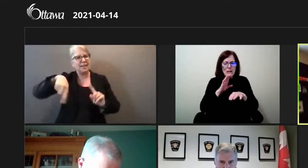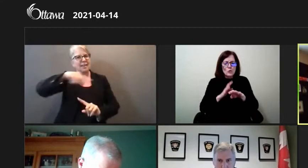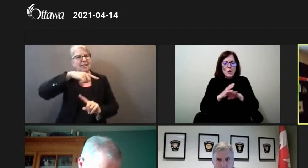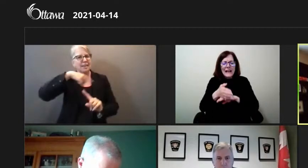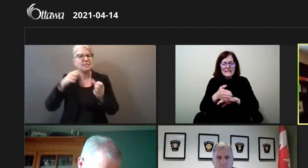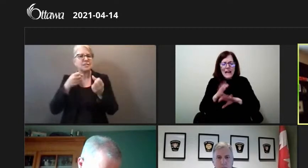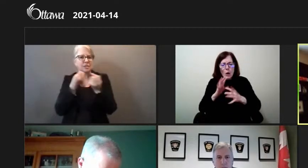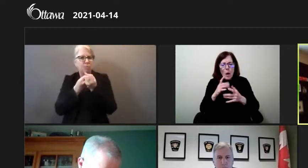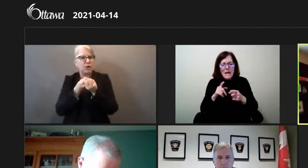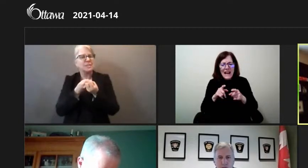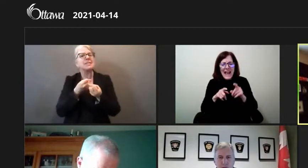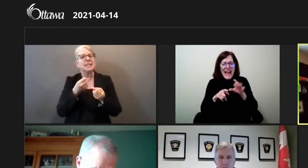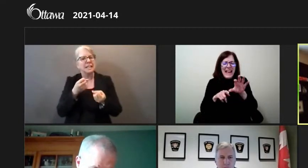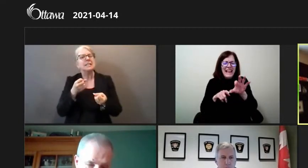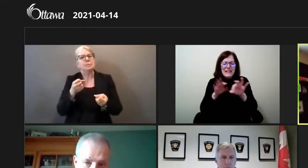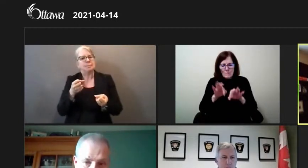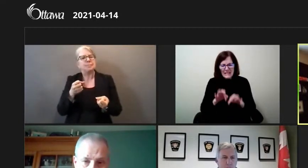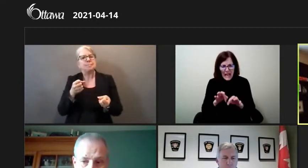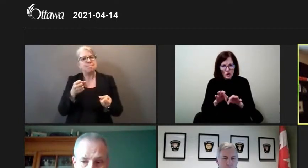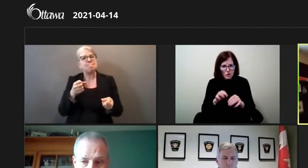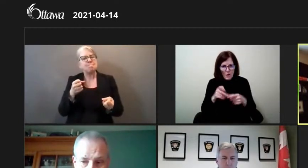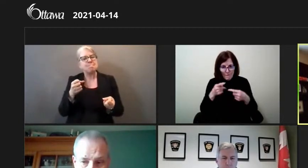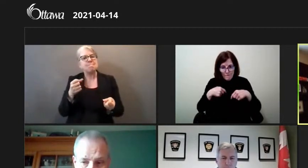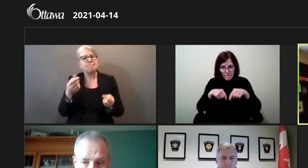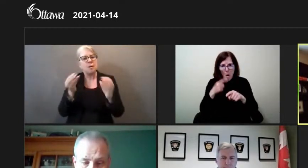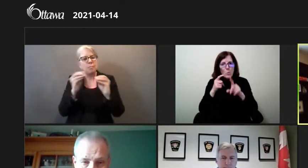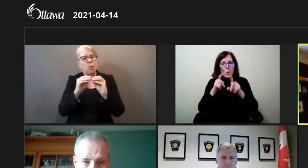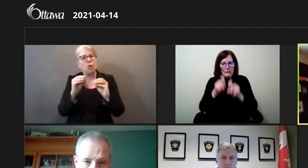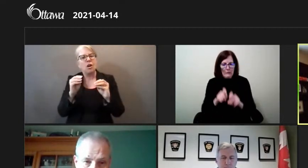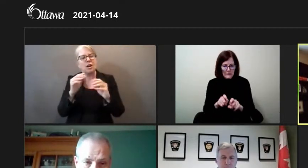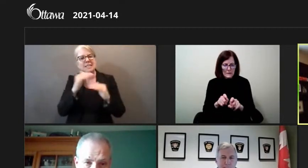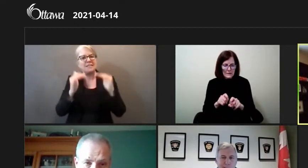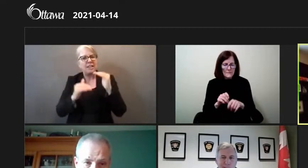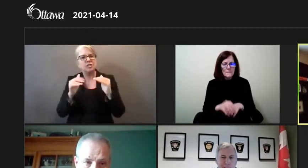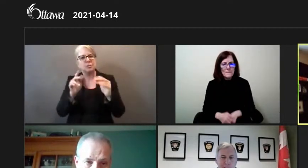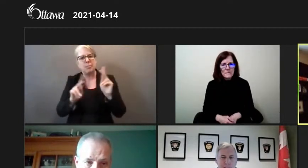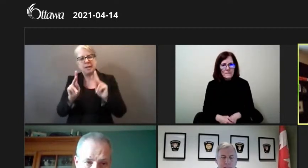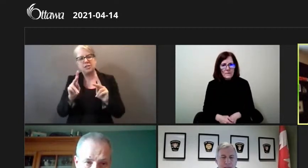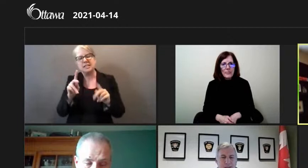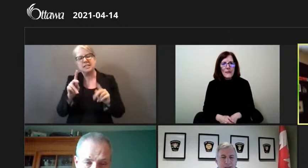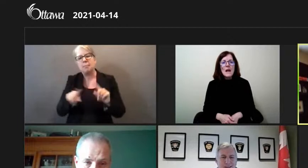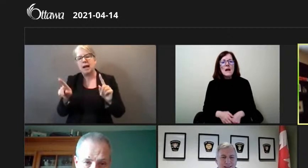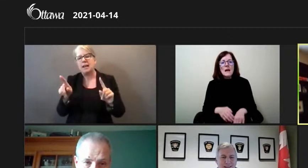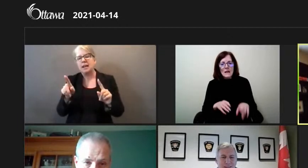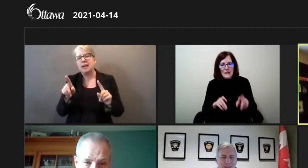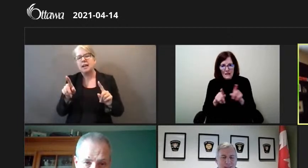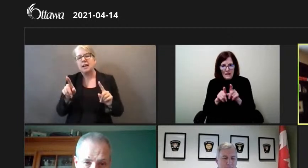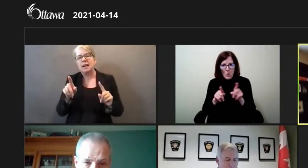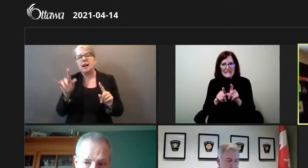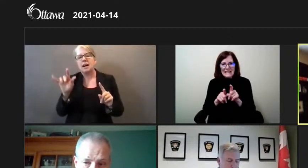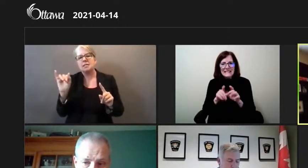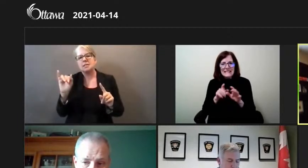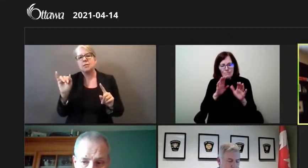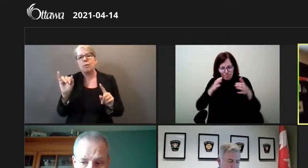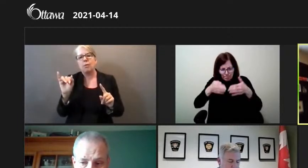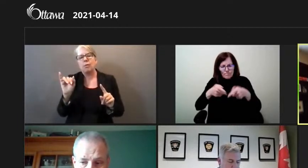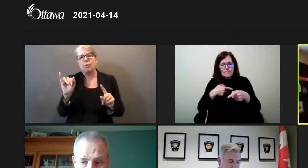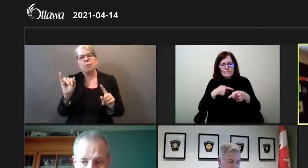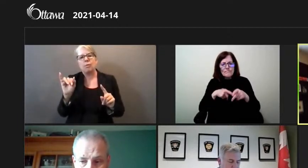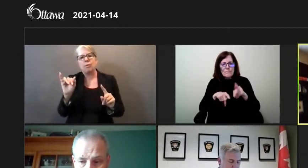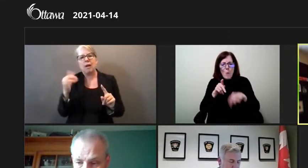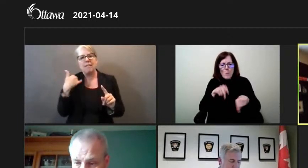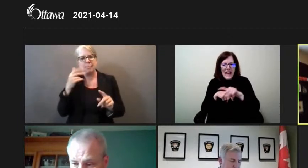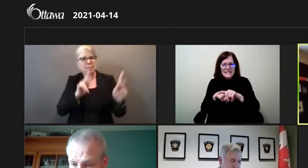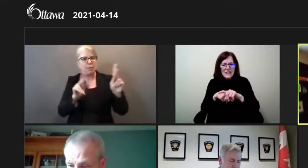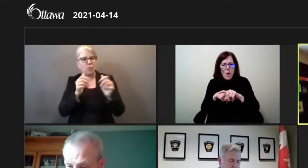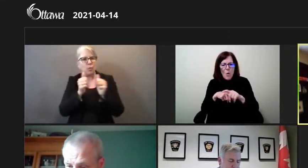although that is for more disadvantaged populations, but rather and also to have, you know, people with